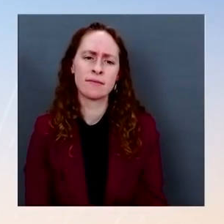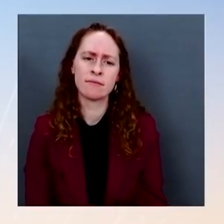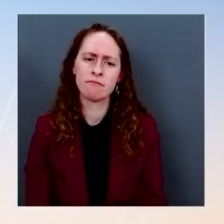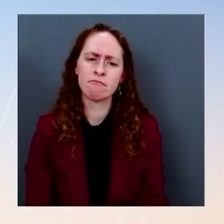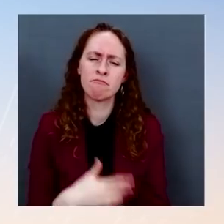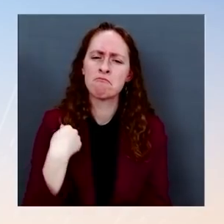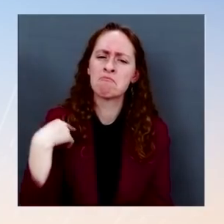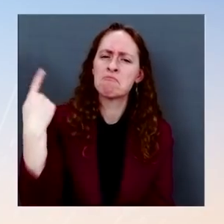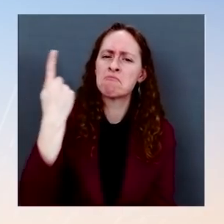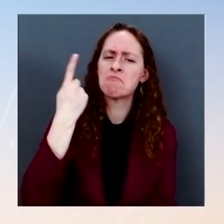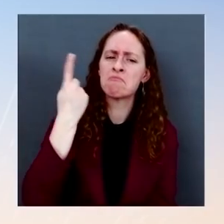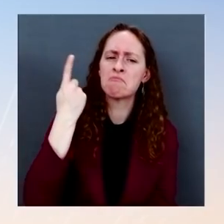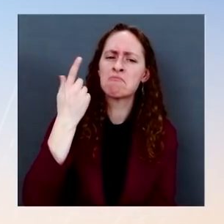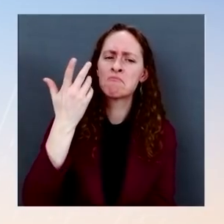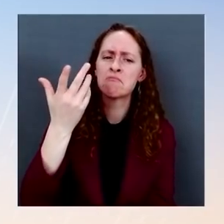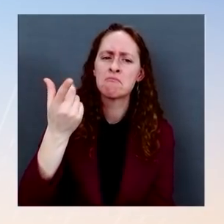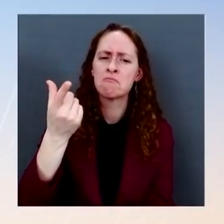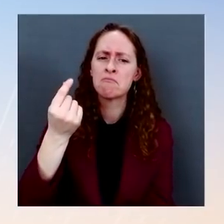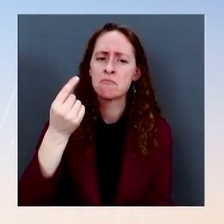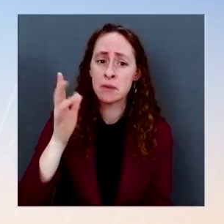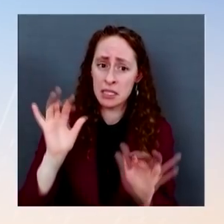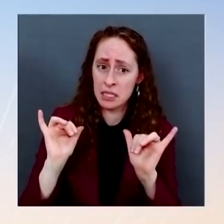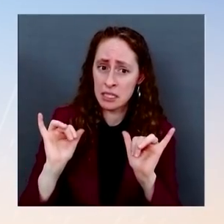the Afghanistan, the situation for